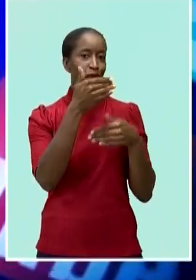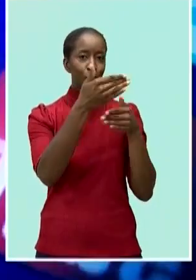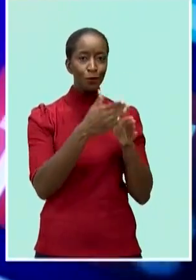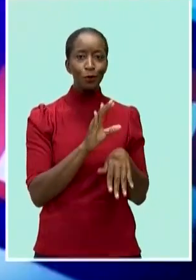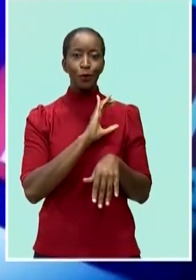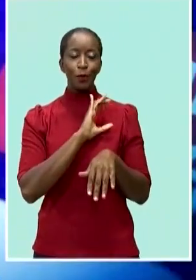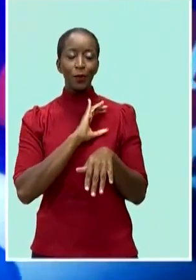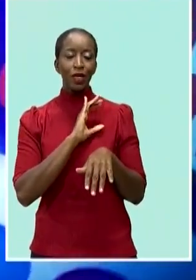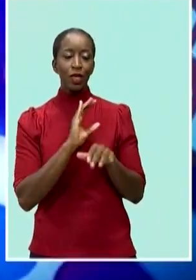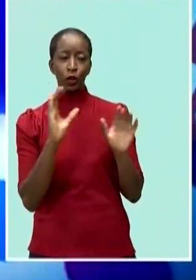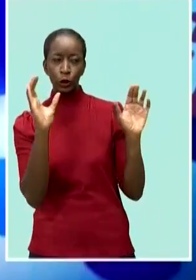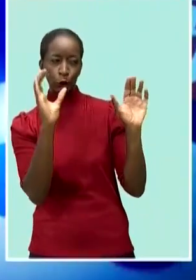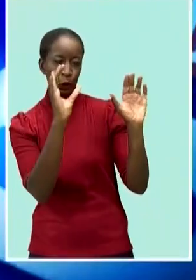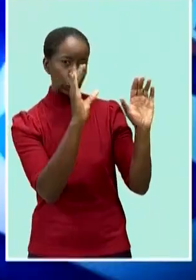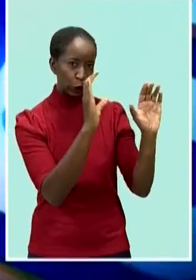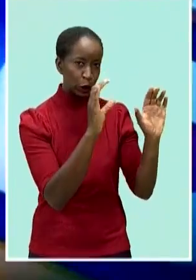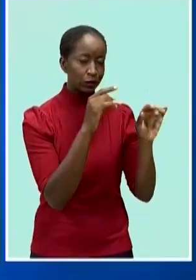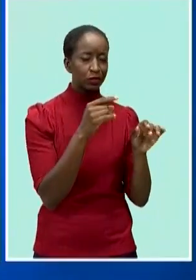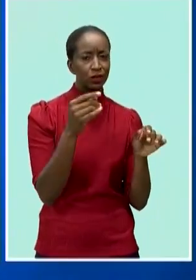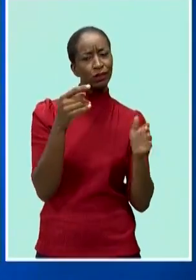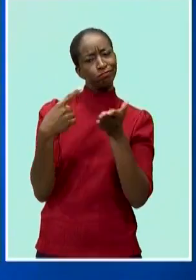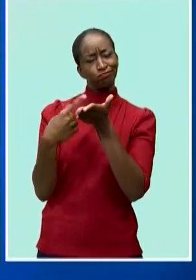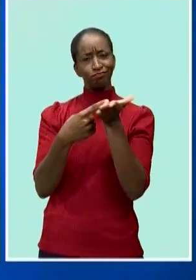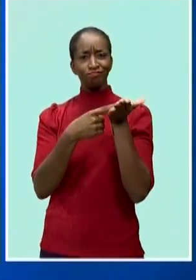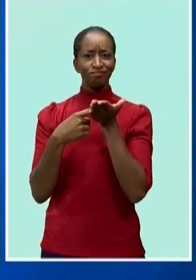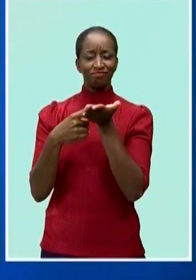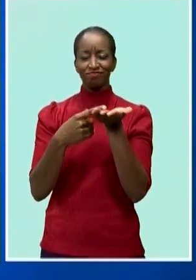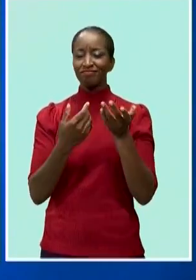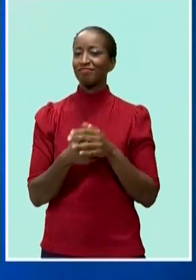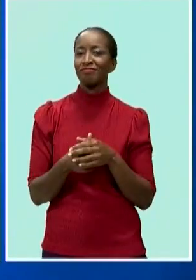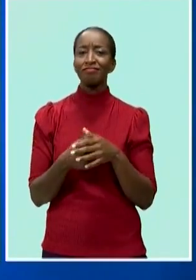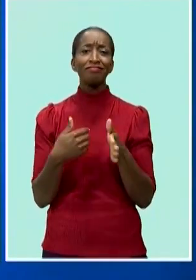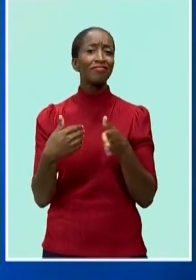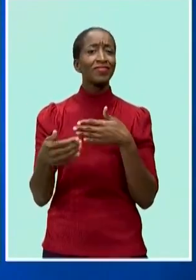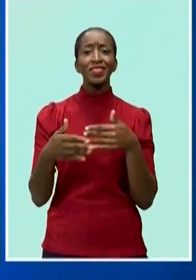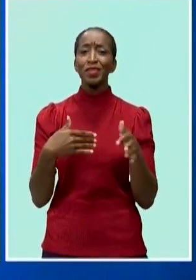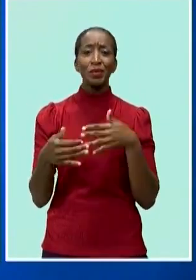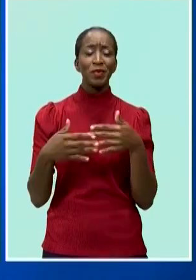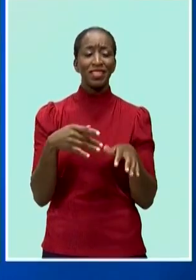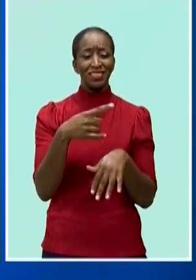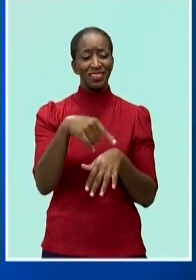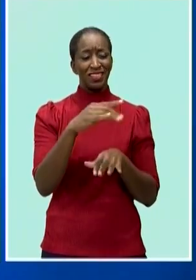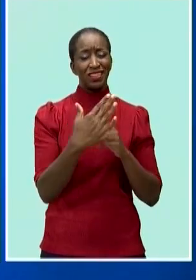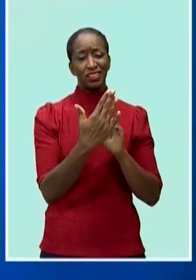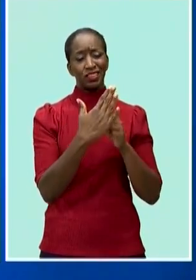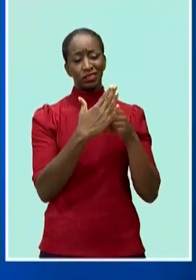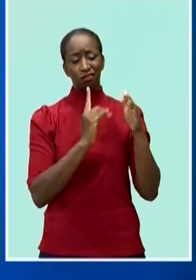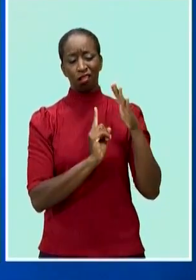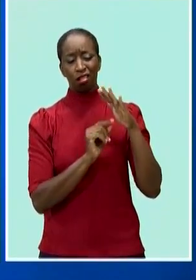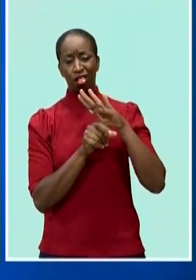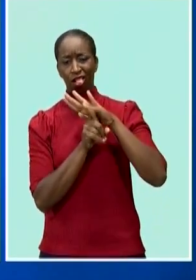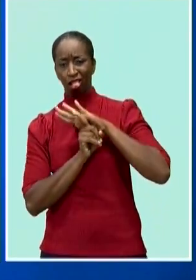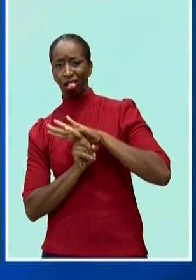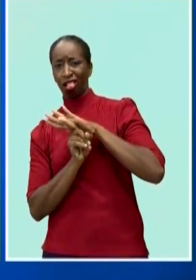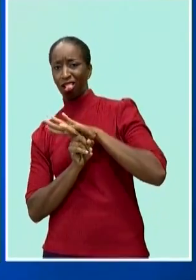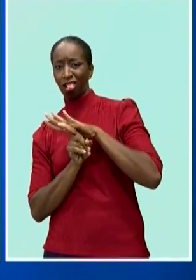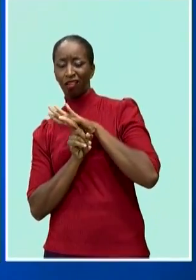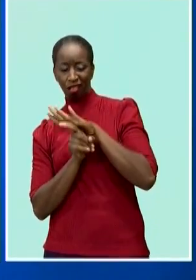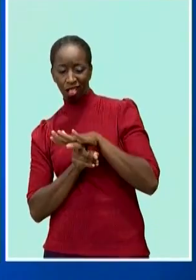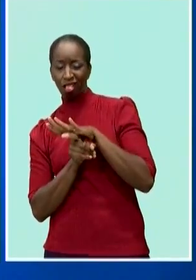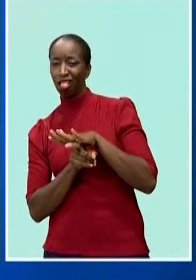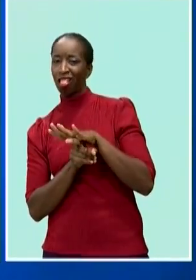the incident on Instagram. No matter what, they can't break us. We see what's going on. We just want you to know what's going on. We see what you're planning.